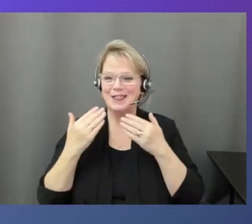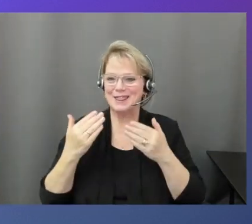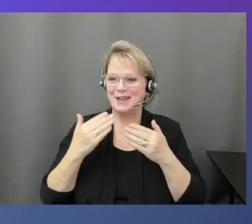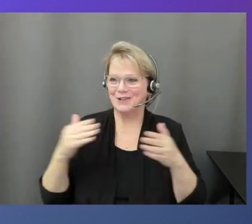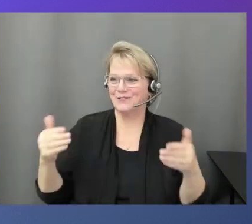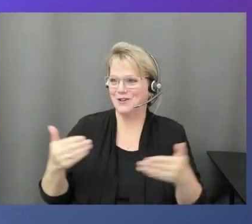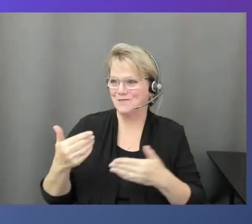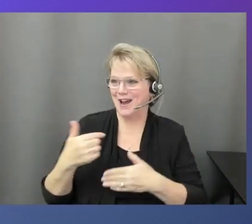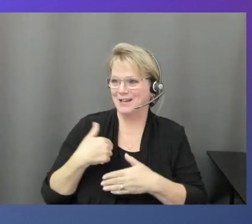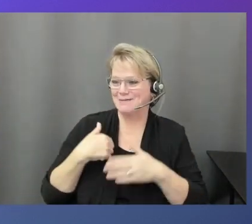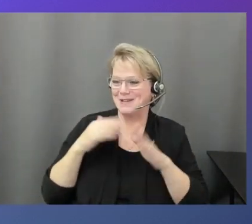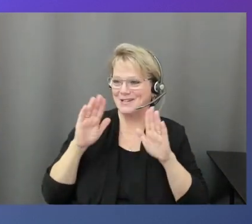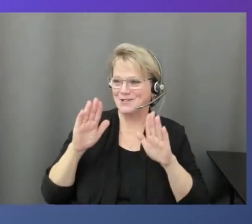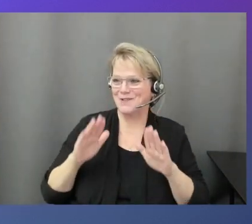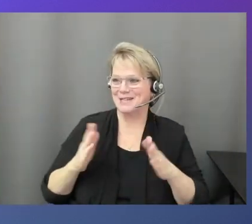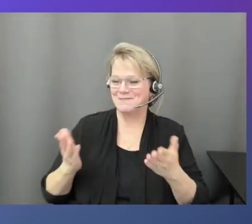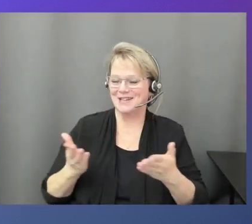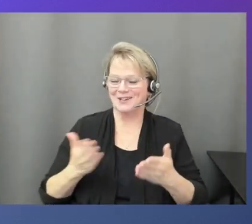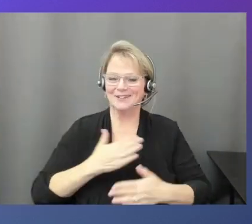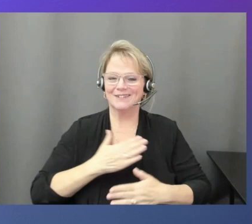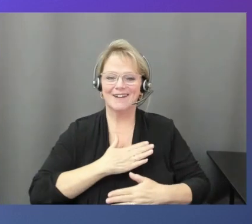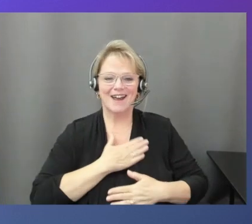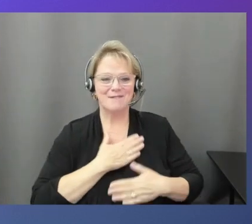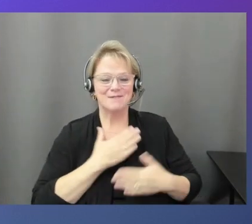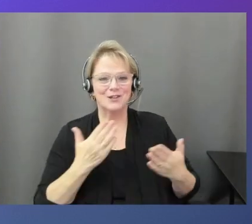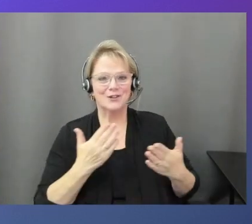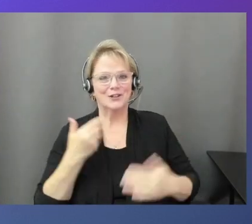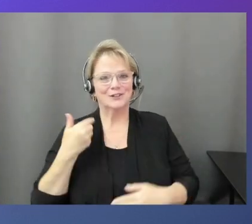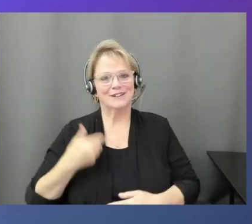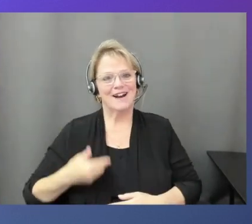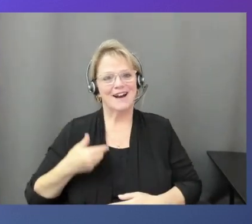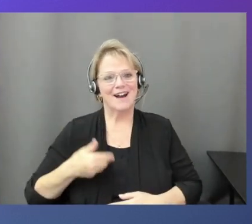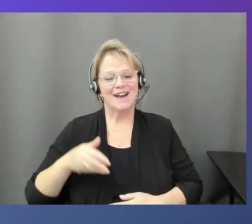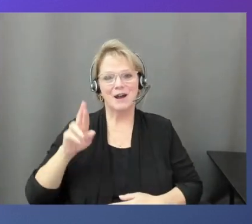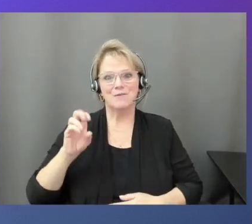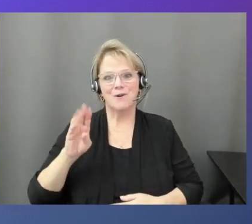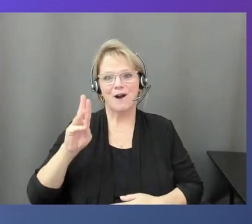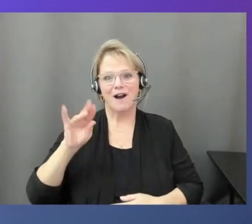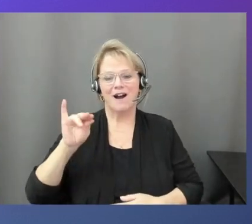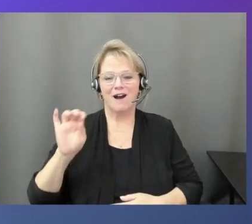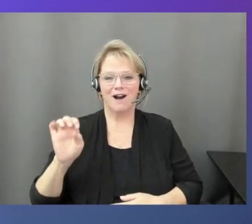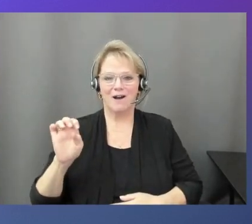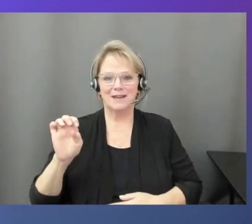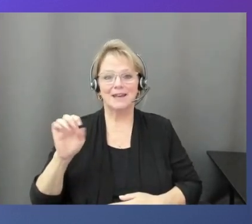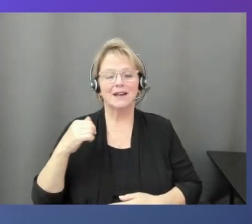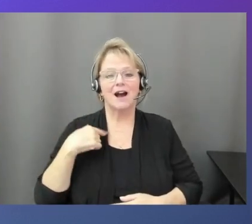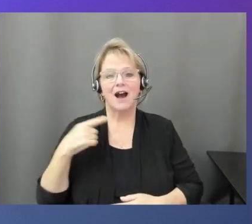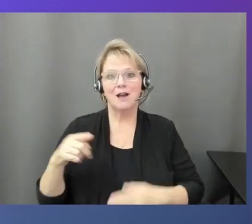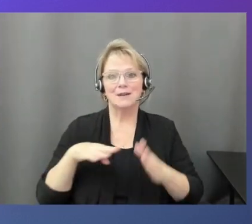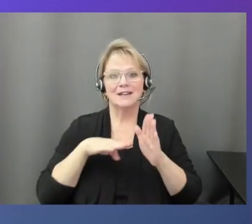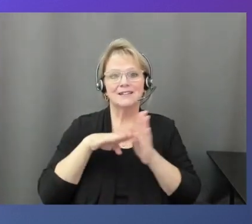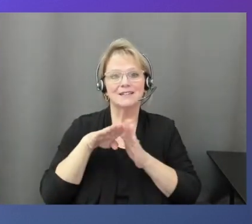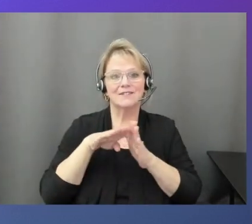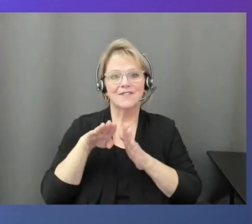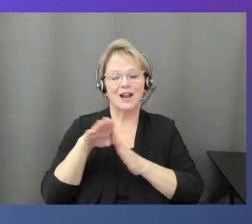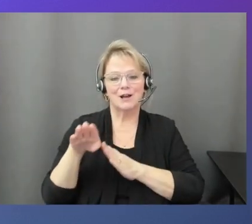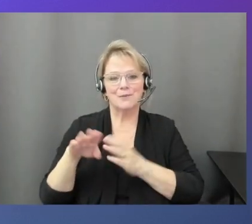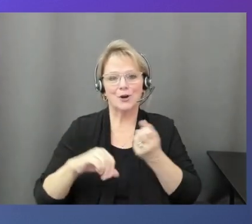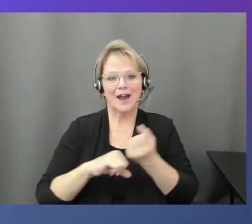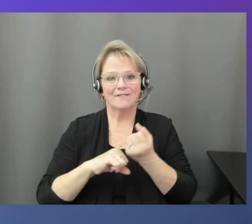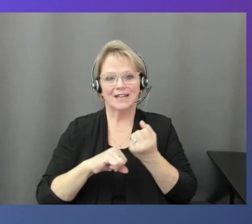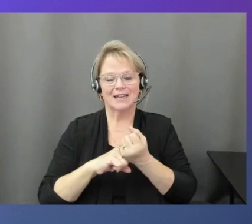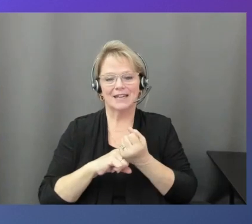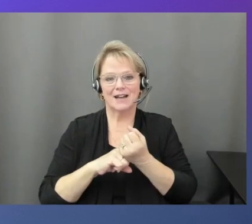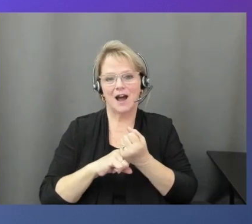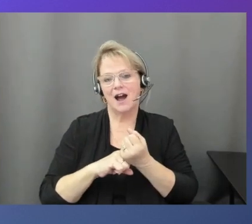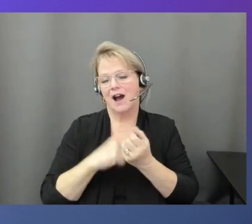Glad to have you. And for everyone tuning in, my name's Robbie Belson. I'm a developer advocate here at AWS, and I'm part of our worldwide telecom business